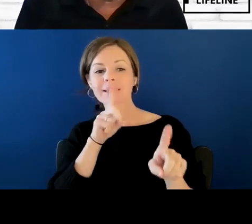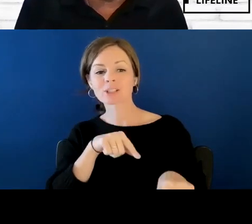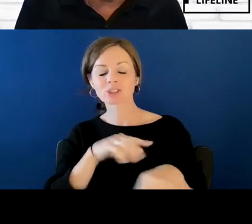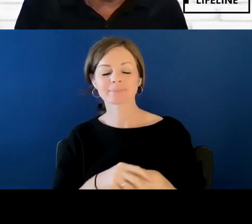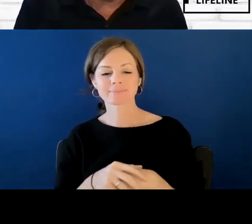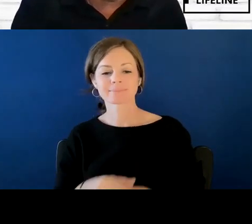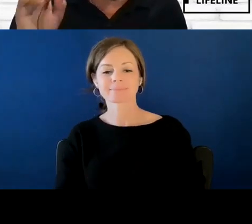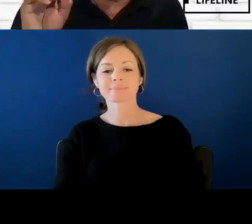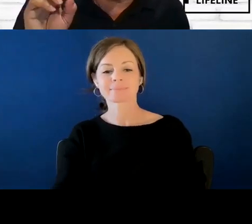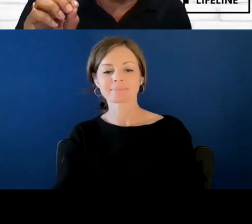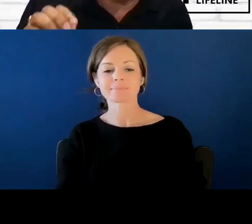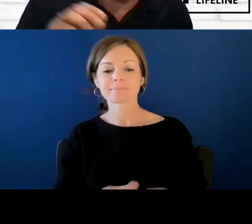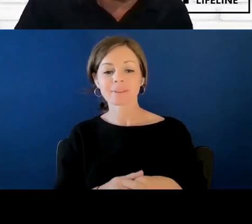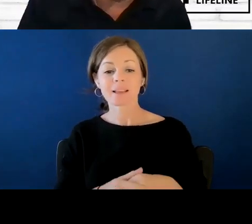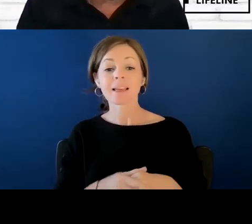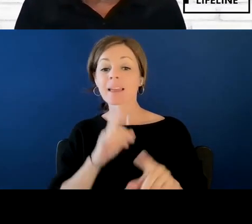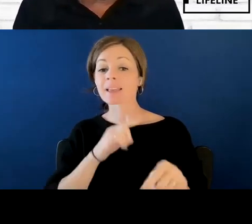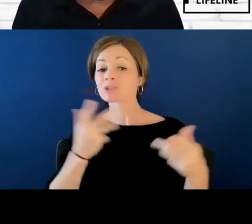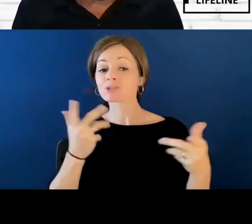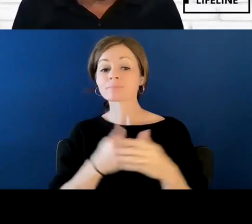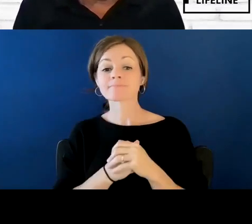answer is. And the actual answer is